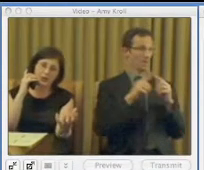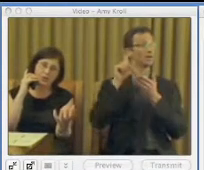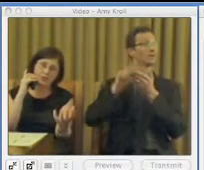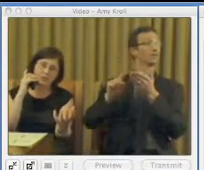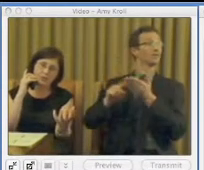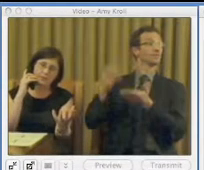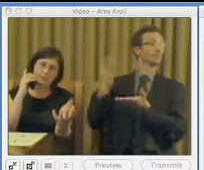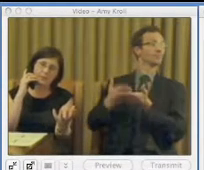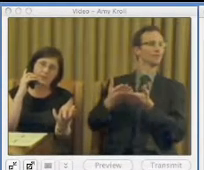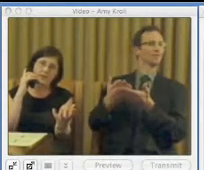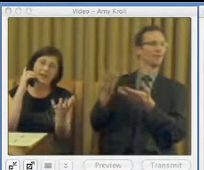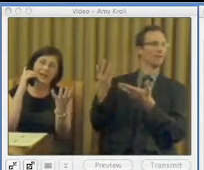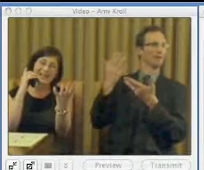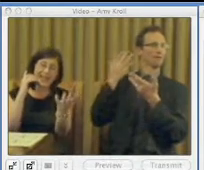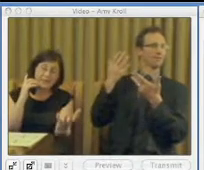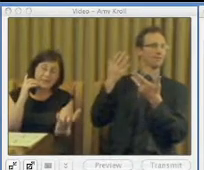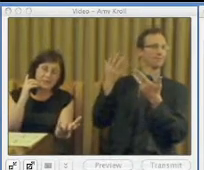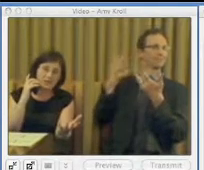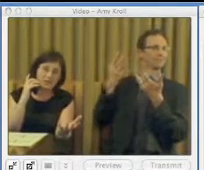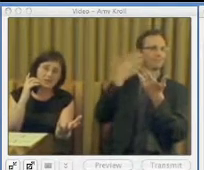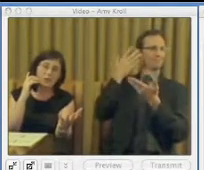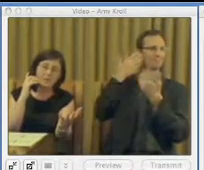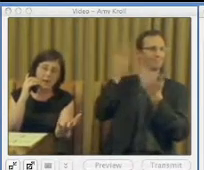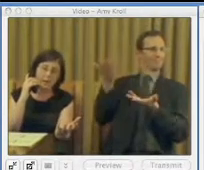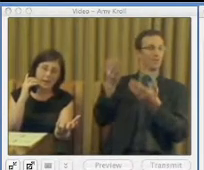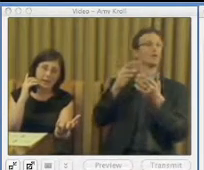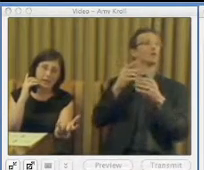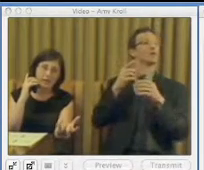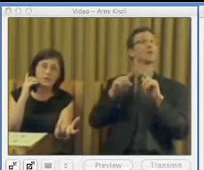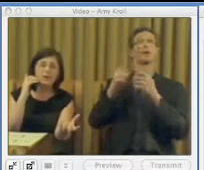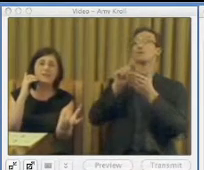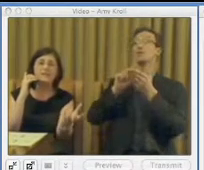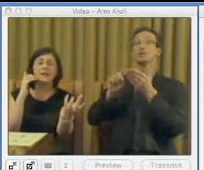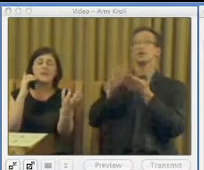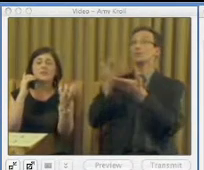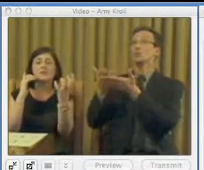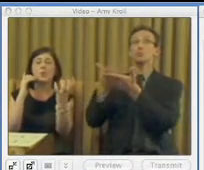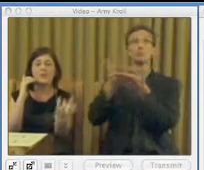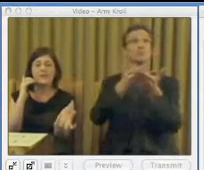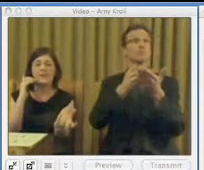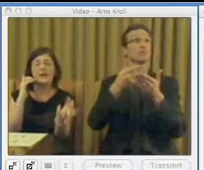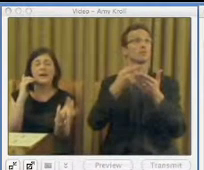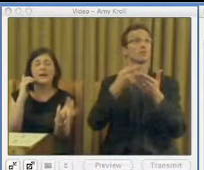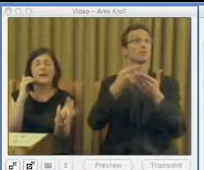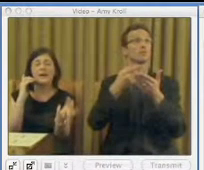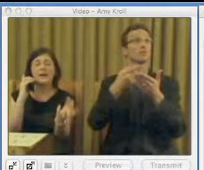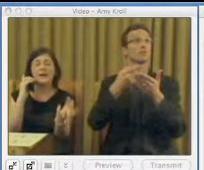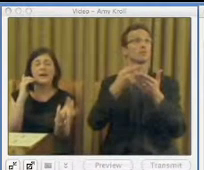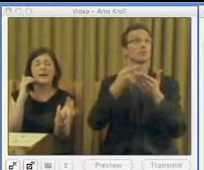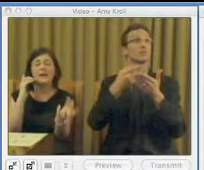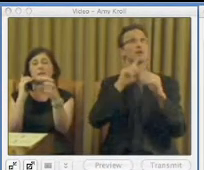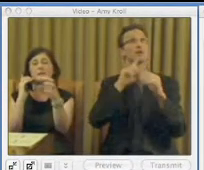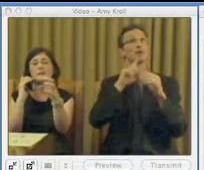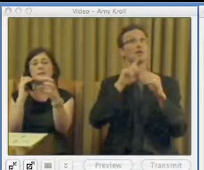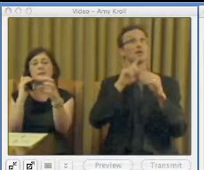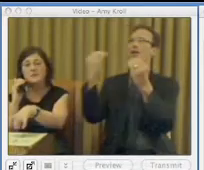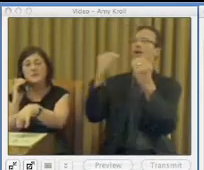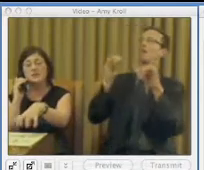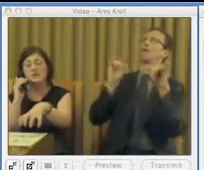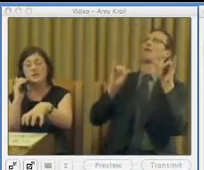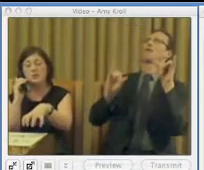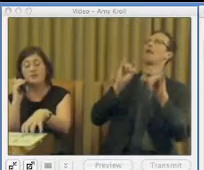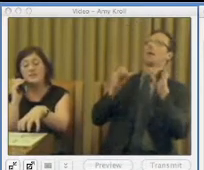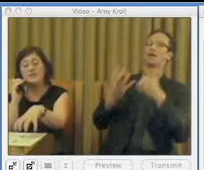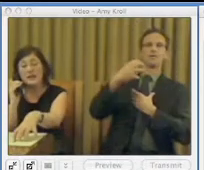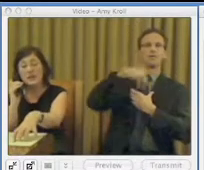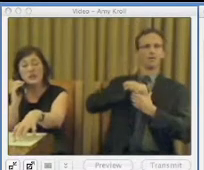And we need the research to collect the evidence of what's happening so we can then talk about